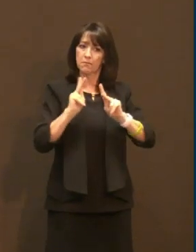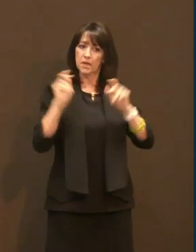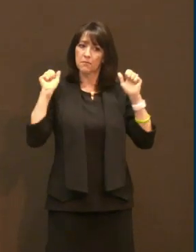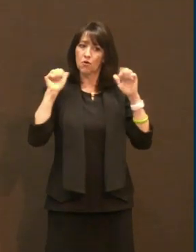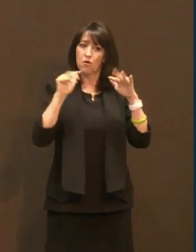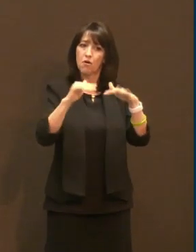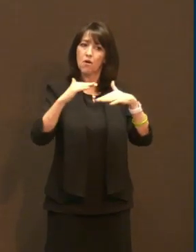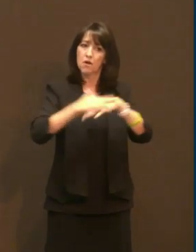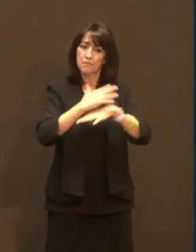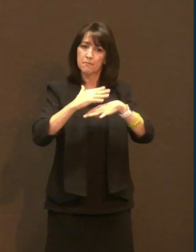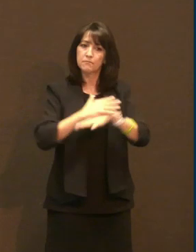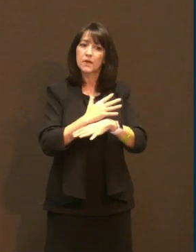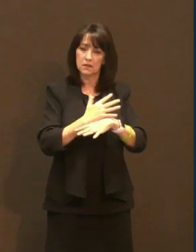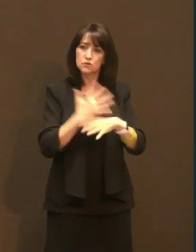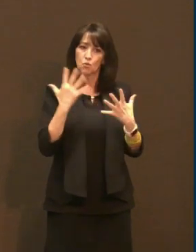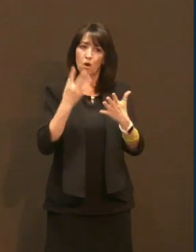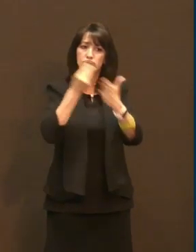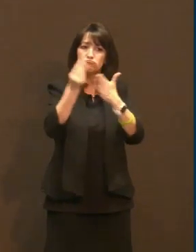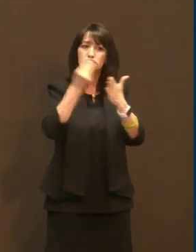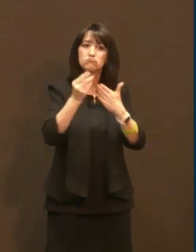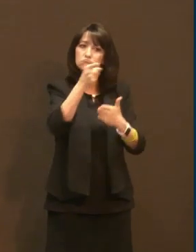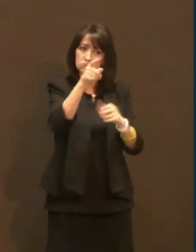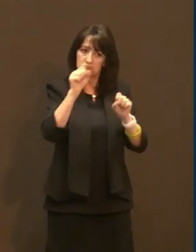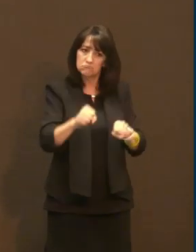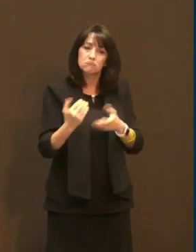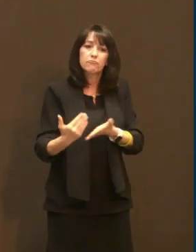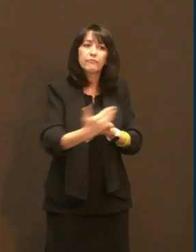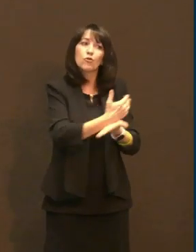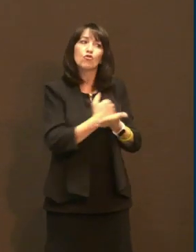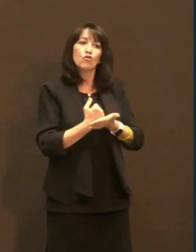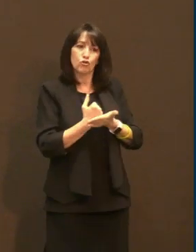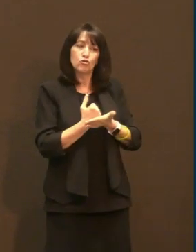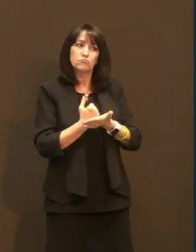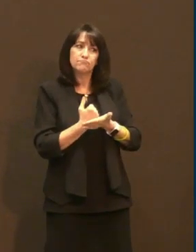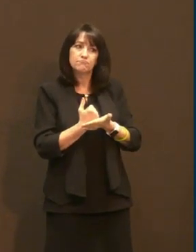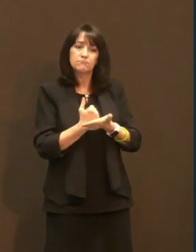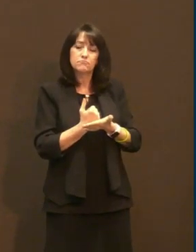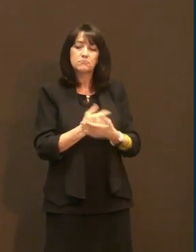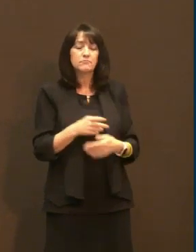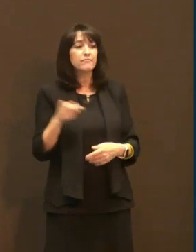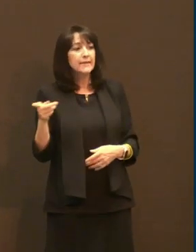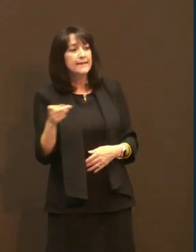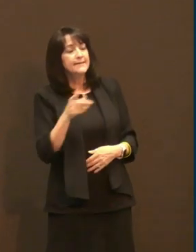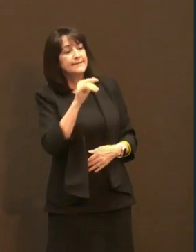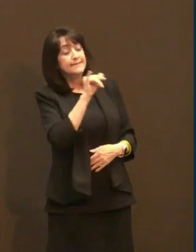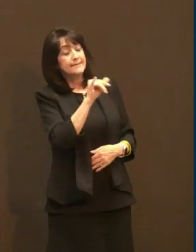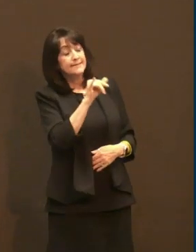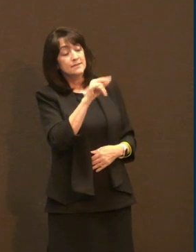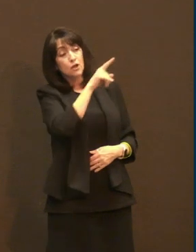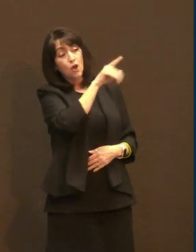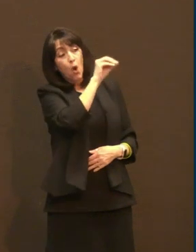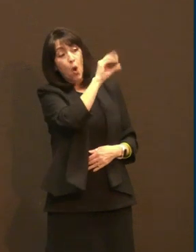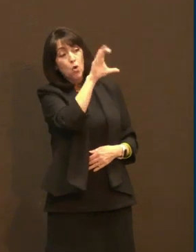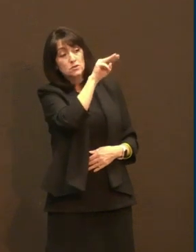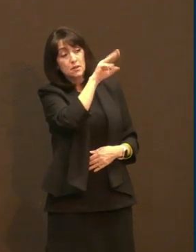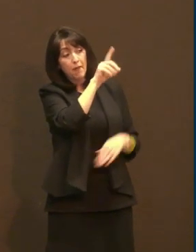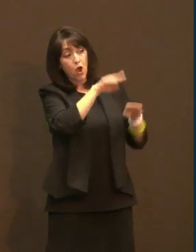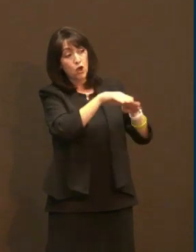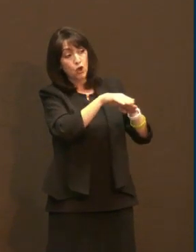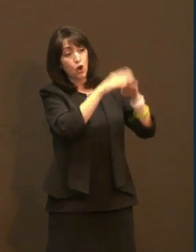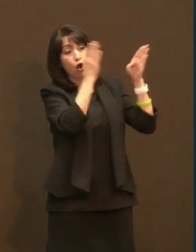Delaware? Yeah, starting with the last question first, I do have some concerns there with Ocean City opening their businesses.